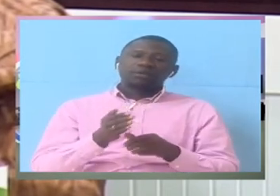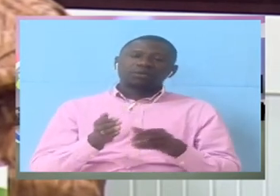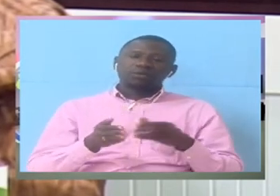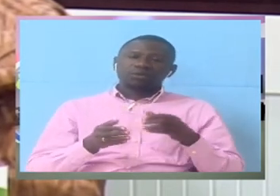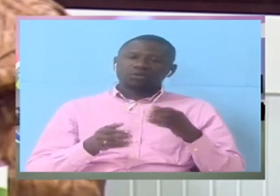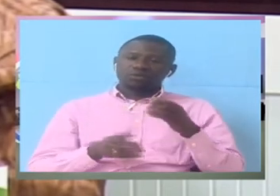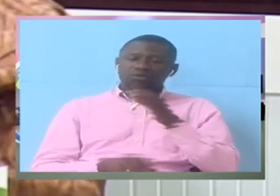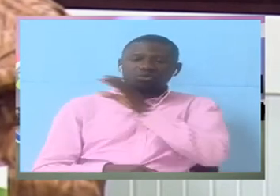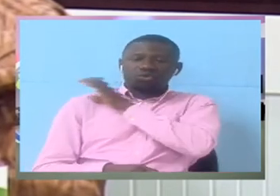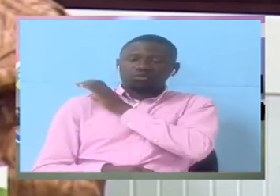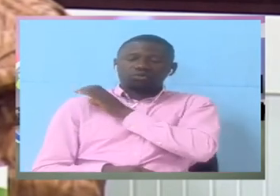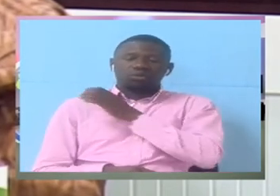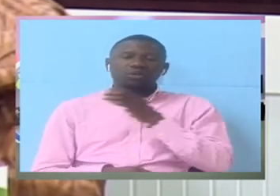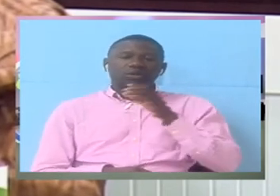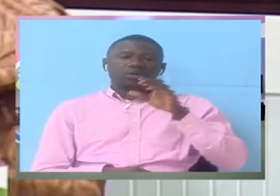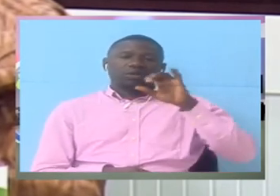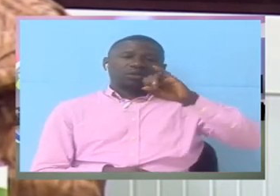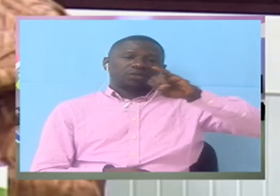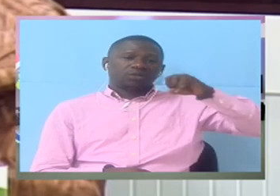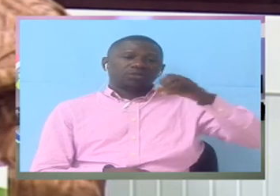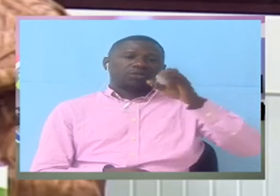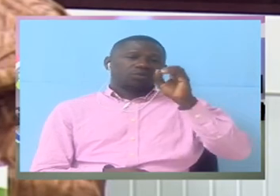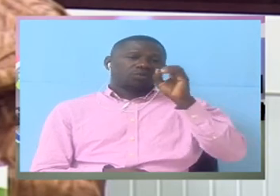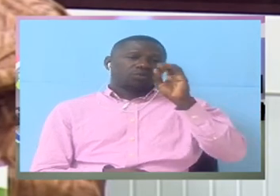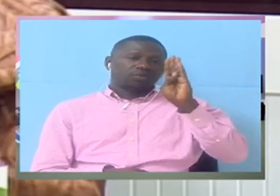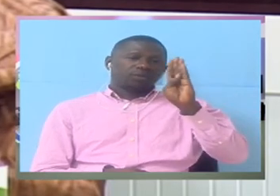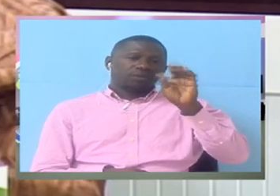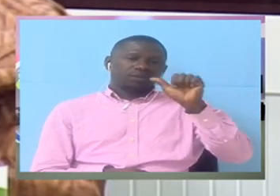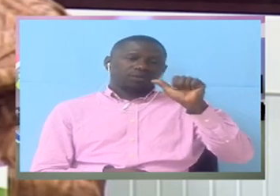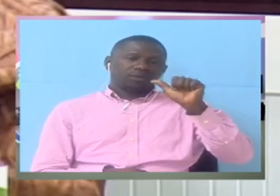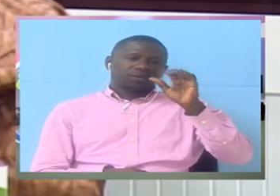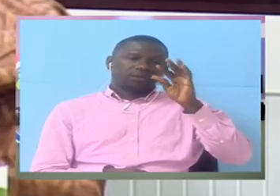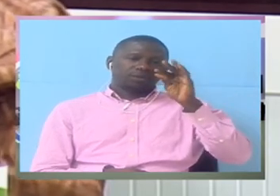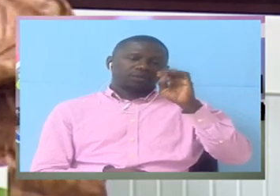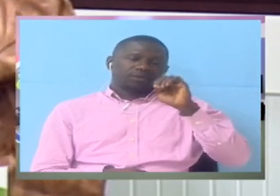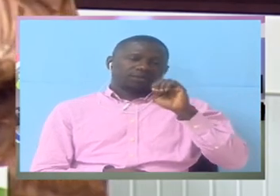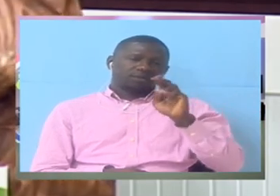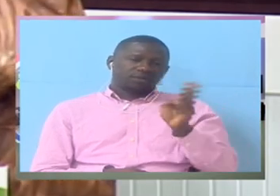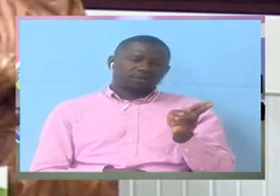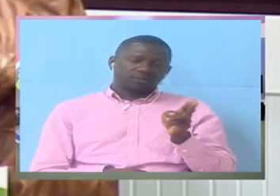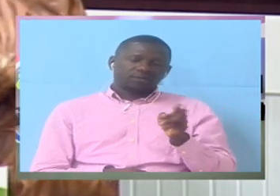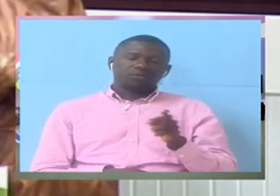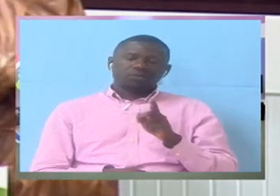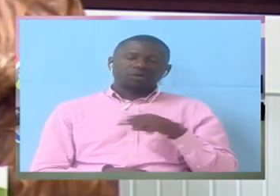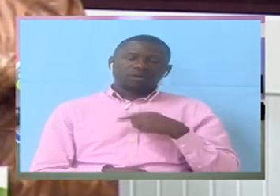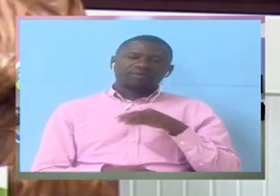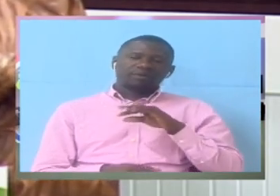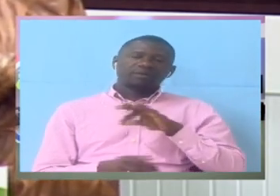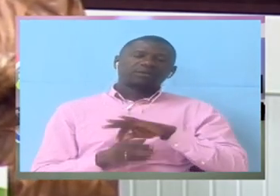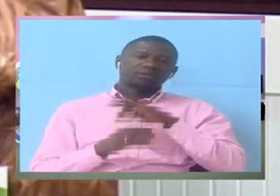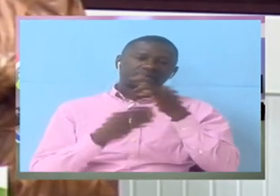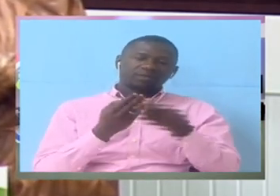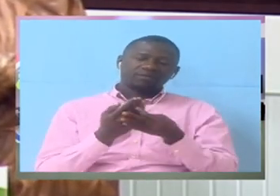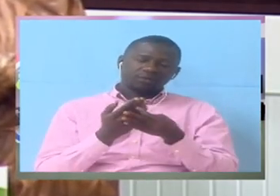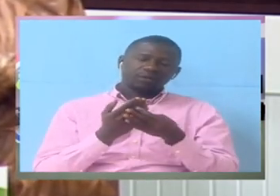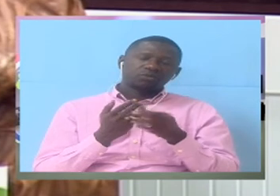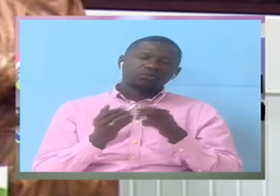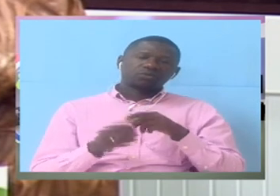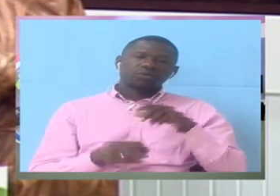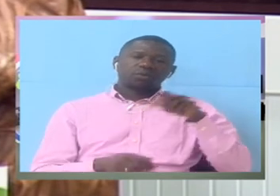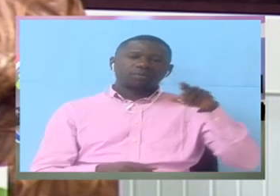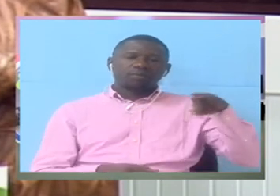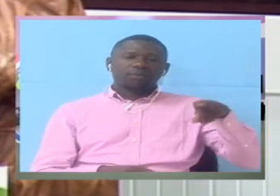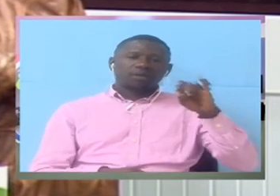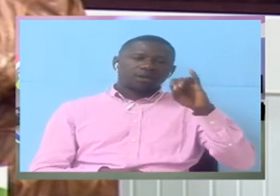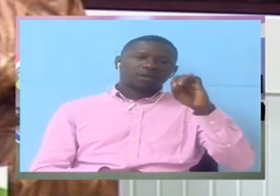Jobate. Molomea Balafasuru, Baginata Samba Parale. He was someone who was very, very sympathetic, but he was moved to